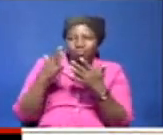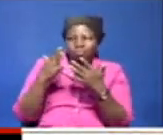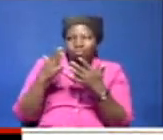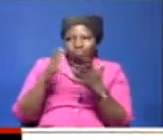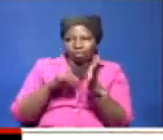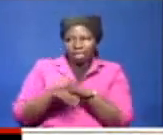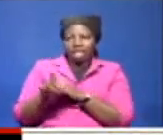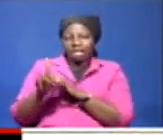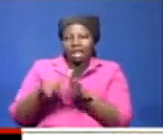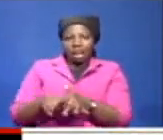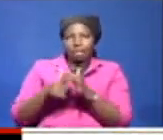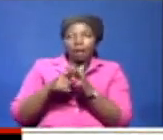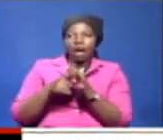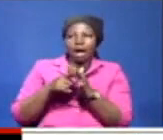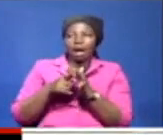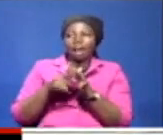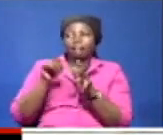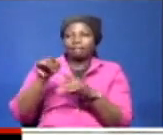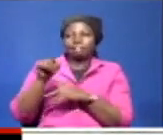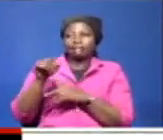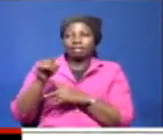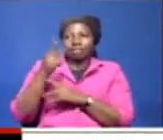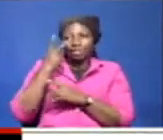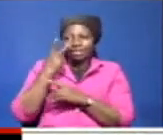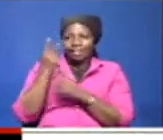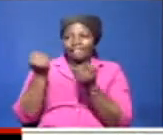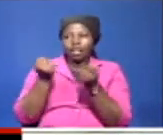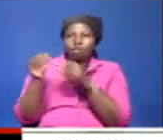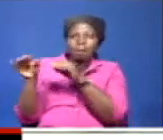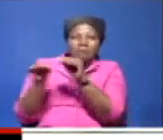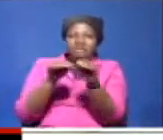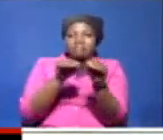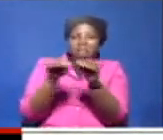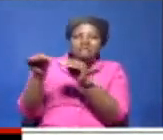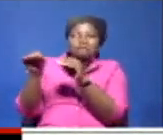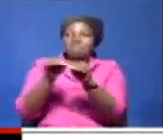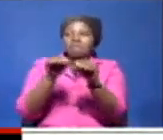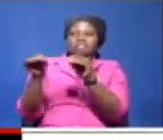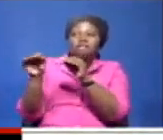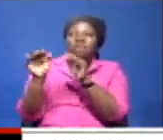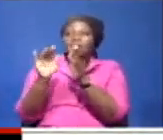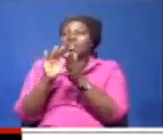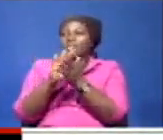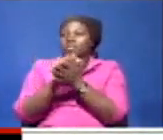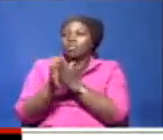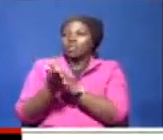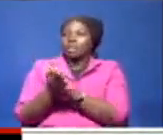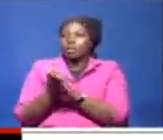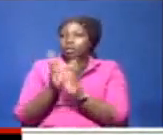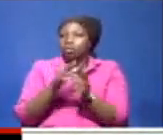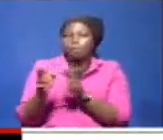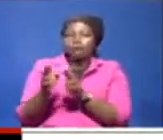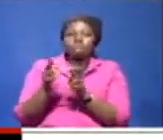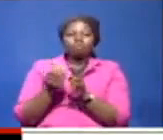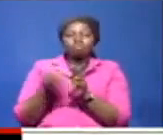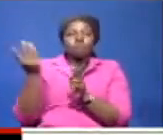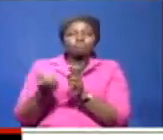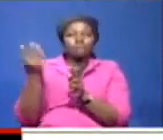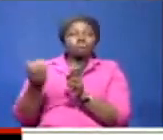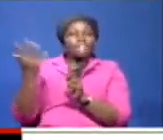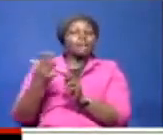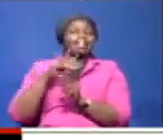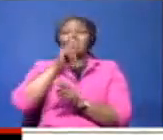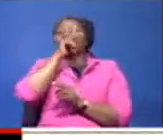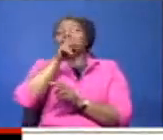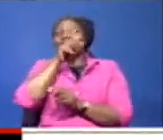And it was very surreal seeing a rally car moving without the usual, burst of noise. Exactly, but you could hear the